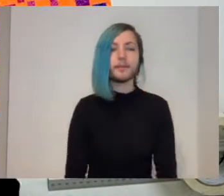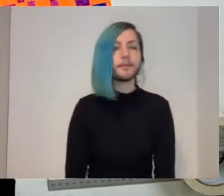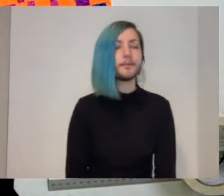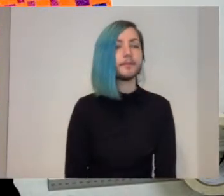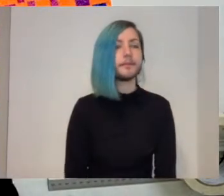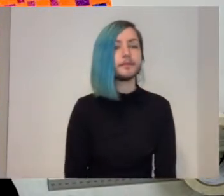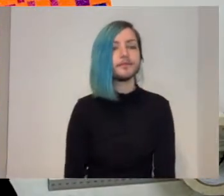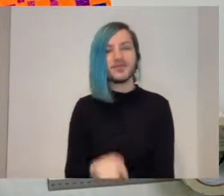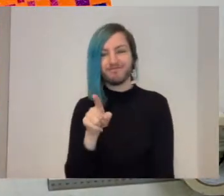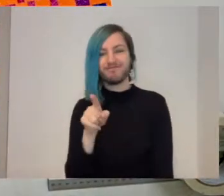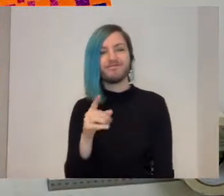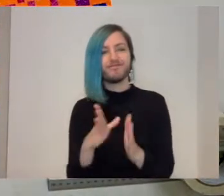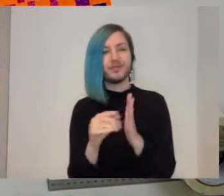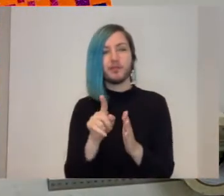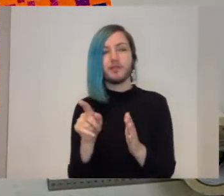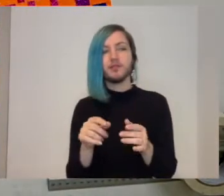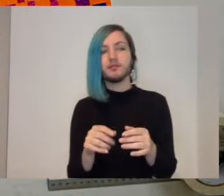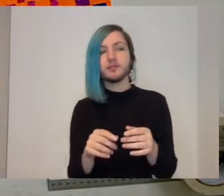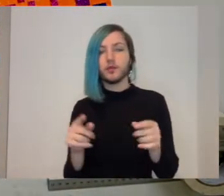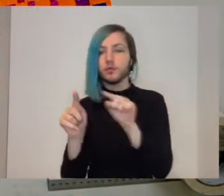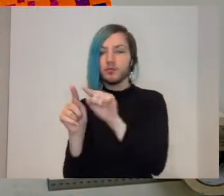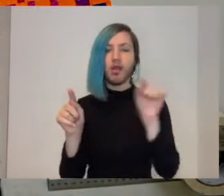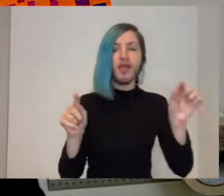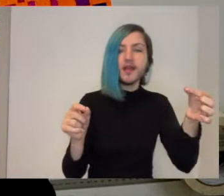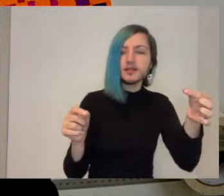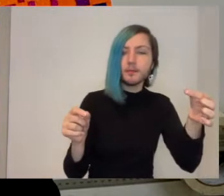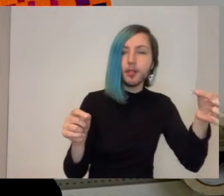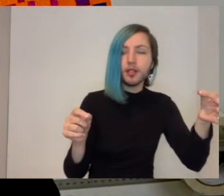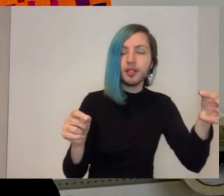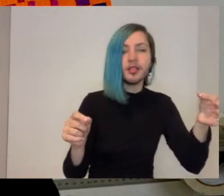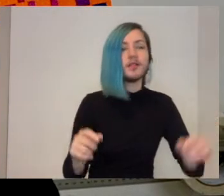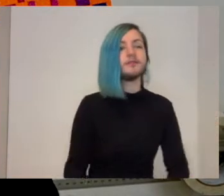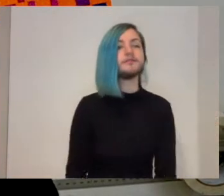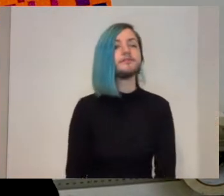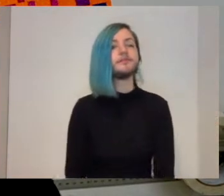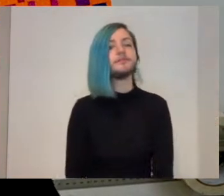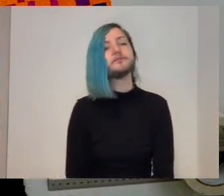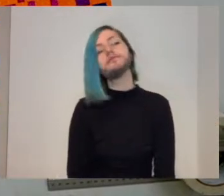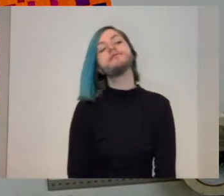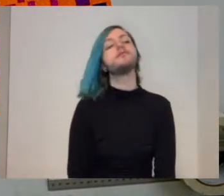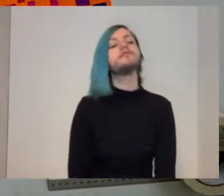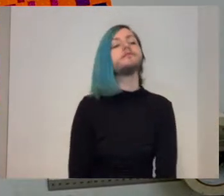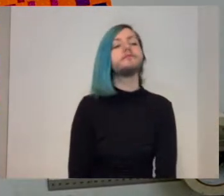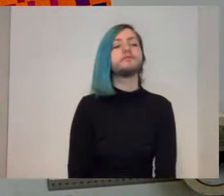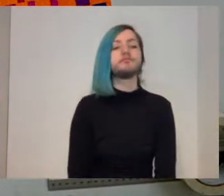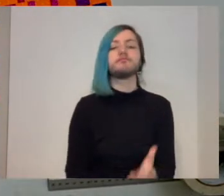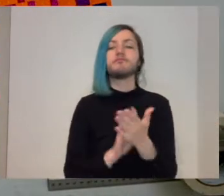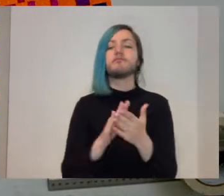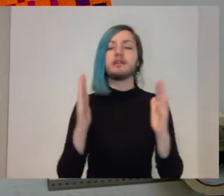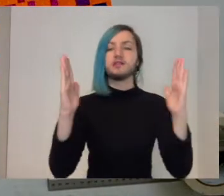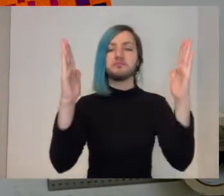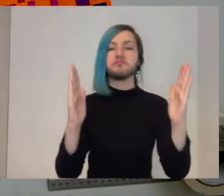So see where this one's sticking out a bit. Sometimes it's good to just get that piece and just pull it down a bit so you're nice and